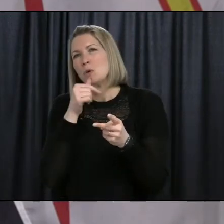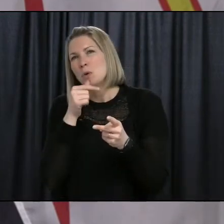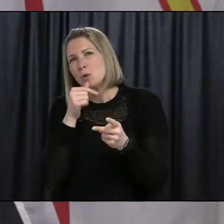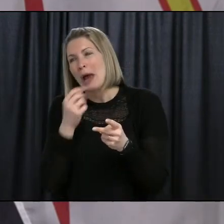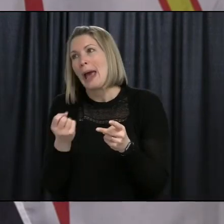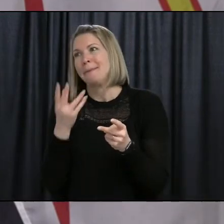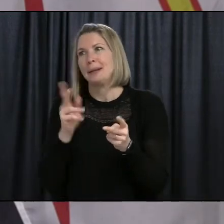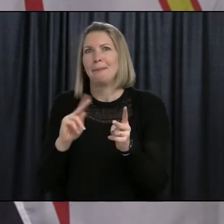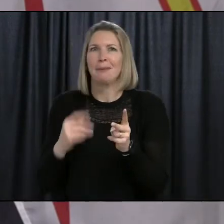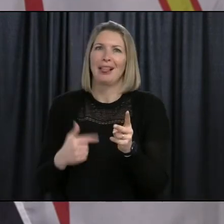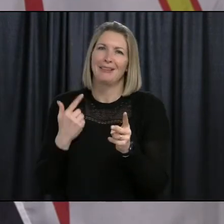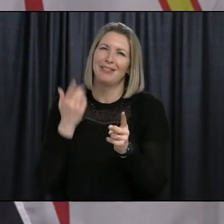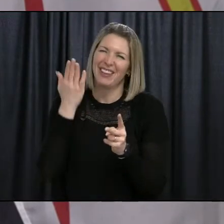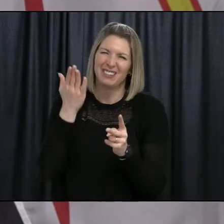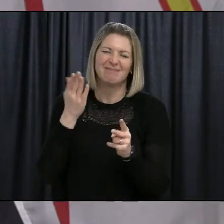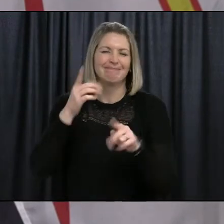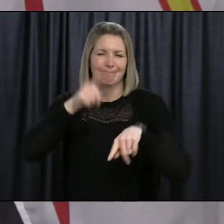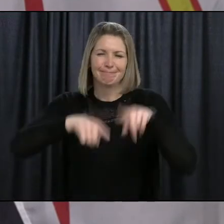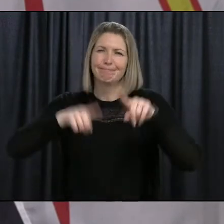the community.